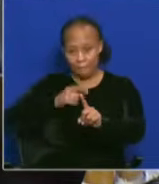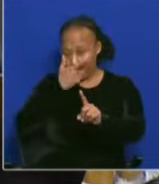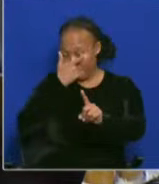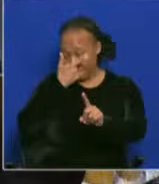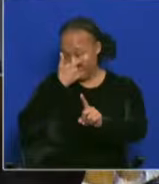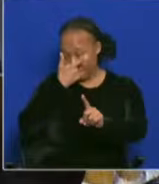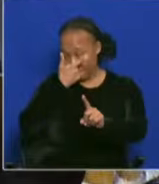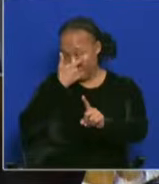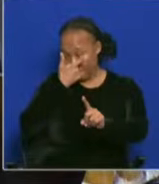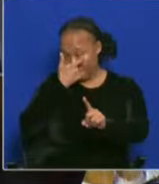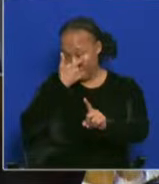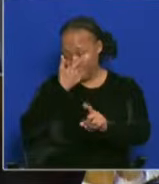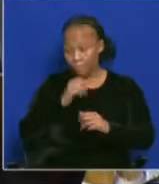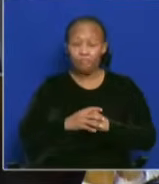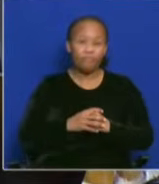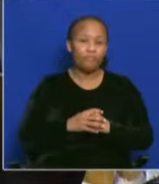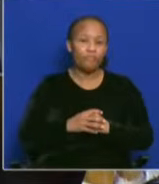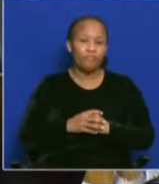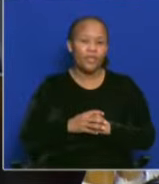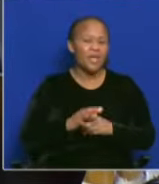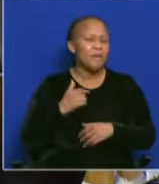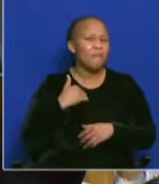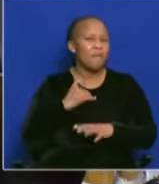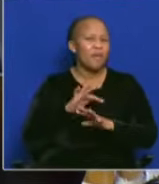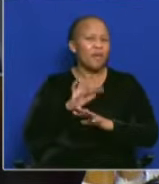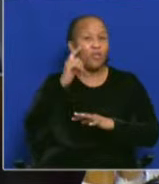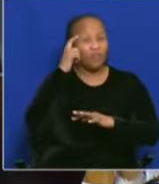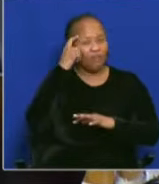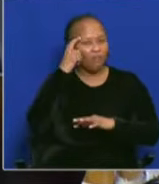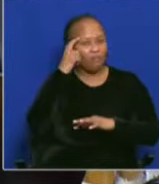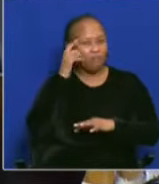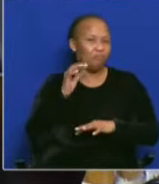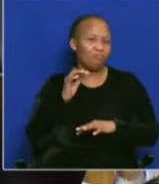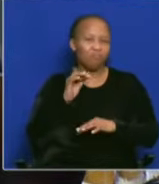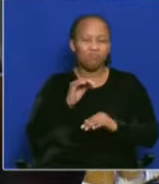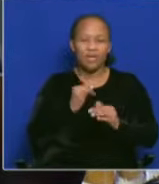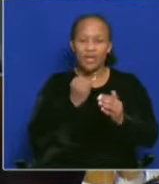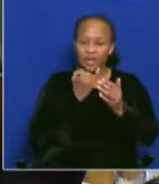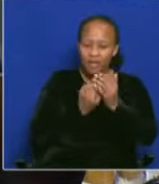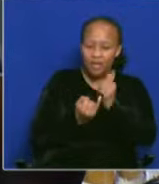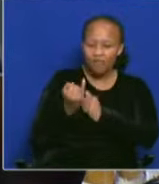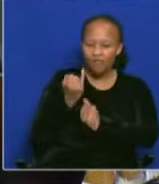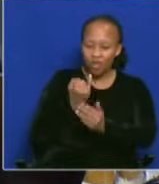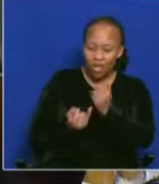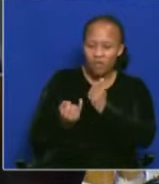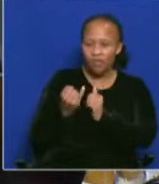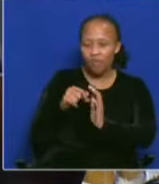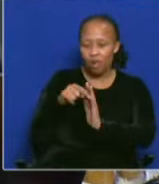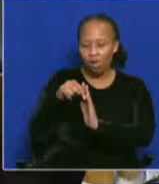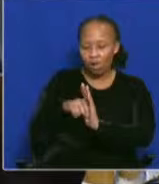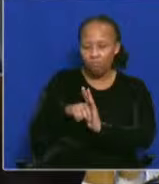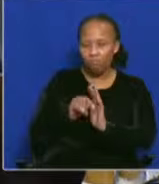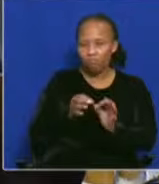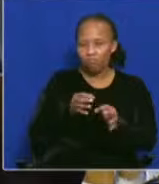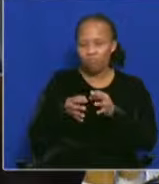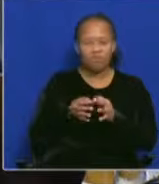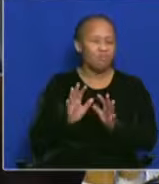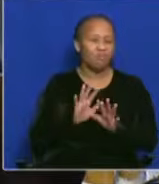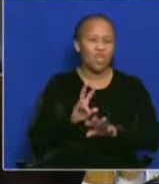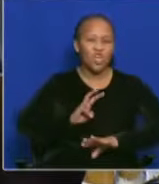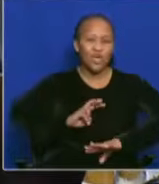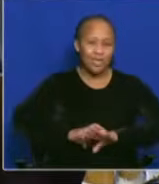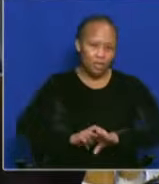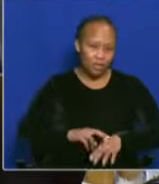I don't think it's necessary for us to go into the individual instances of this conduct. I've set out already for the